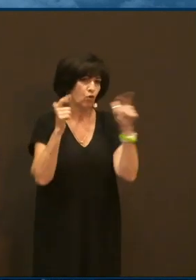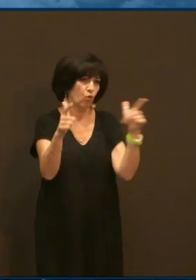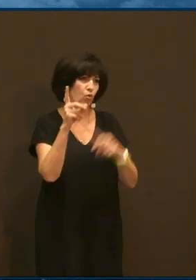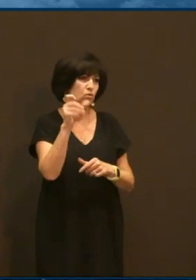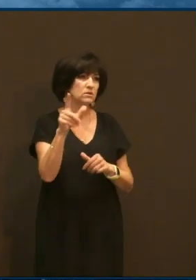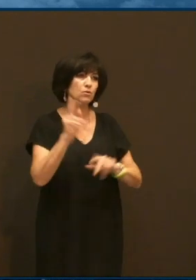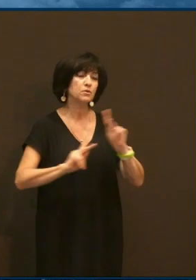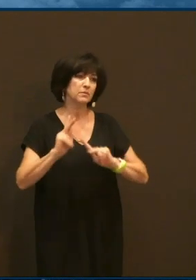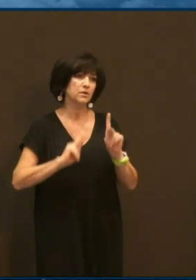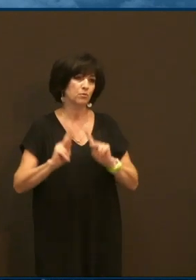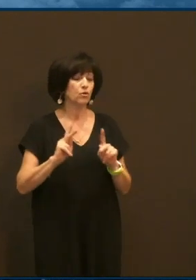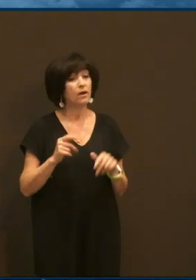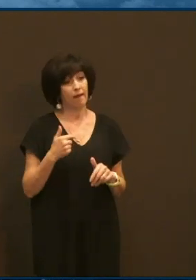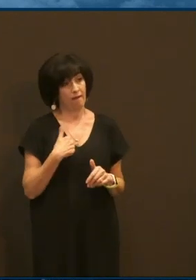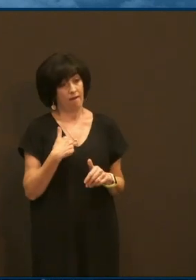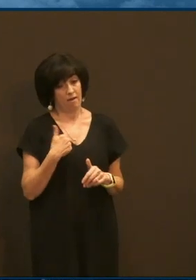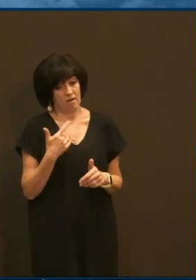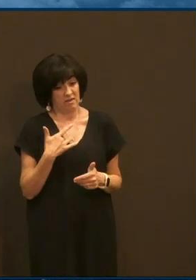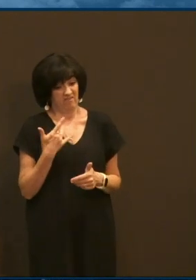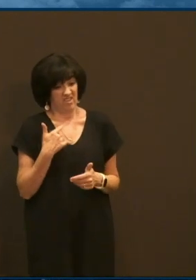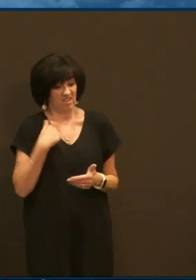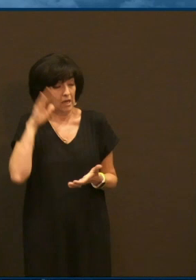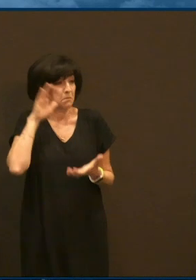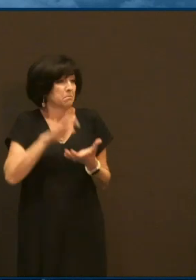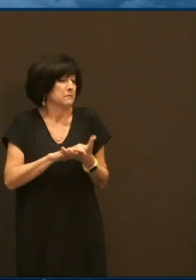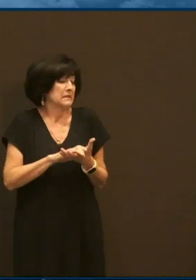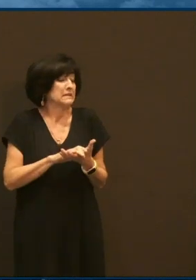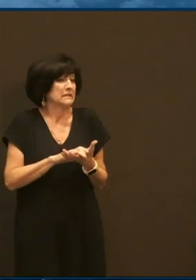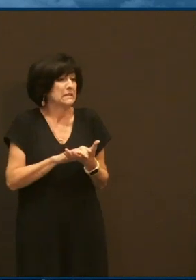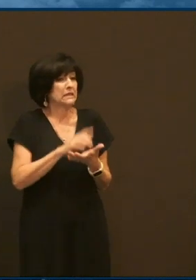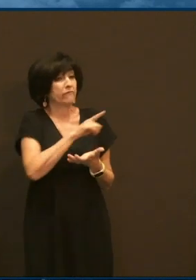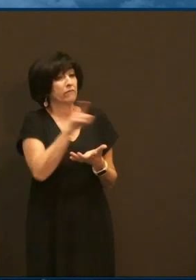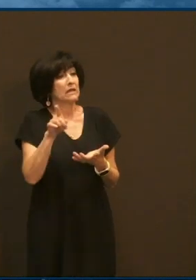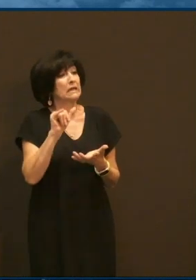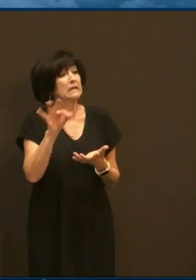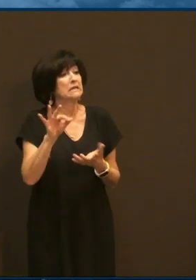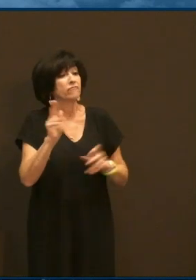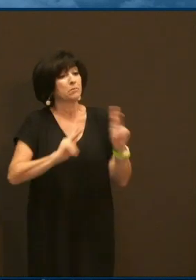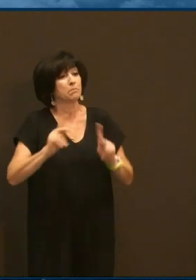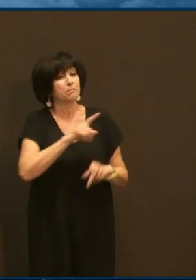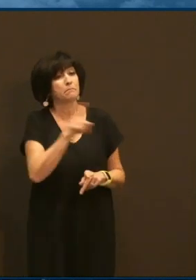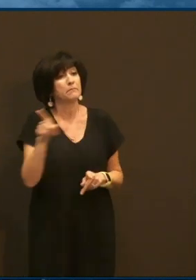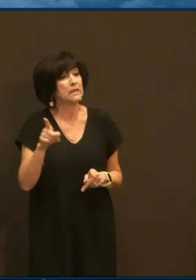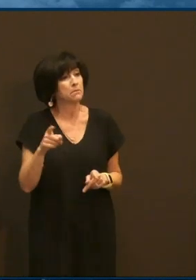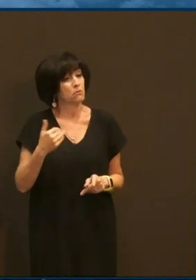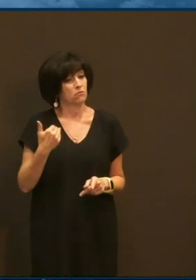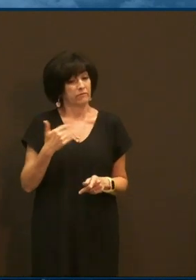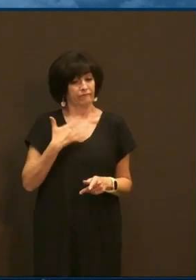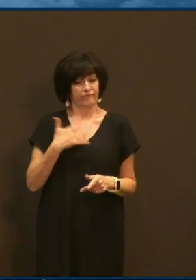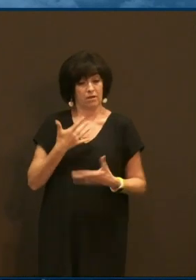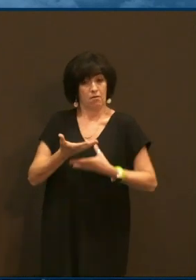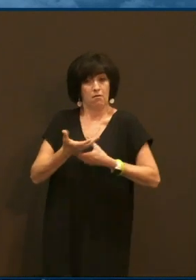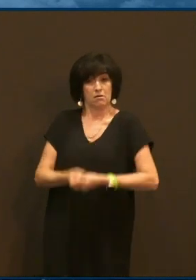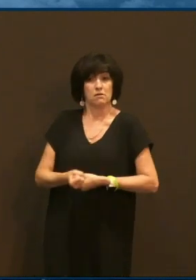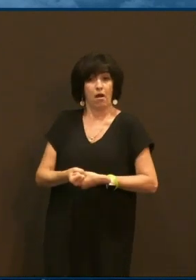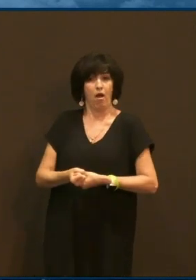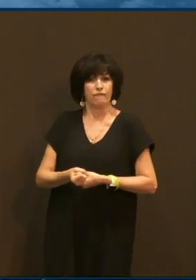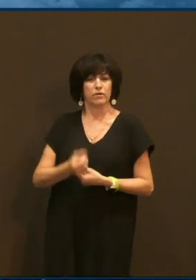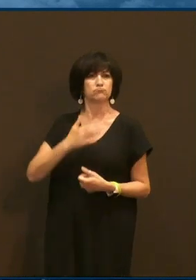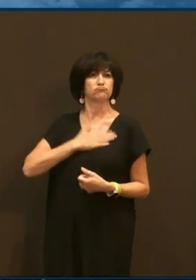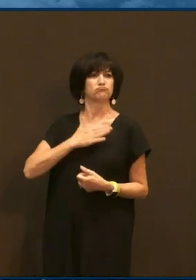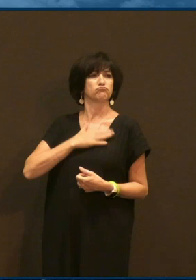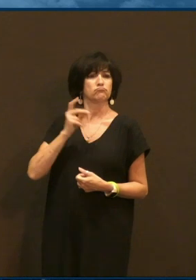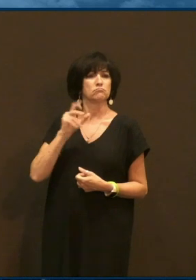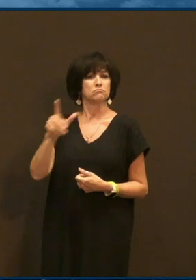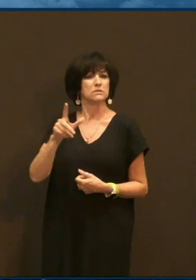that when people have confidence, and I think most Delawareans do, in